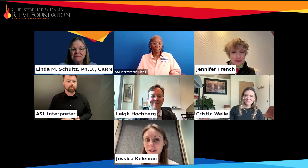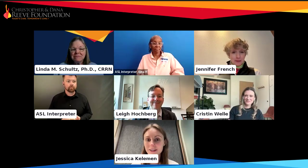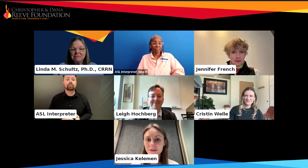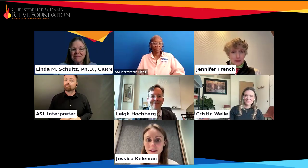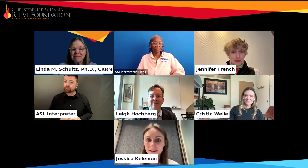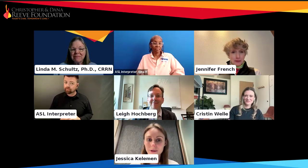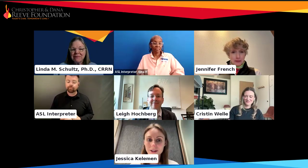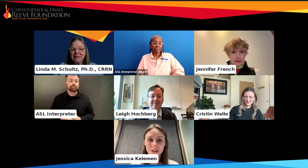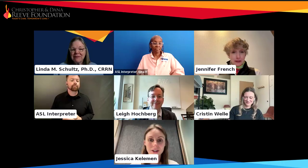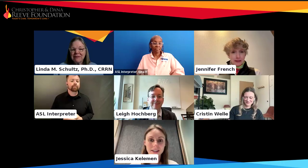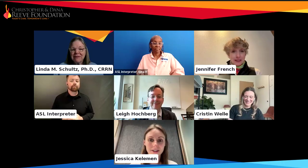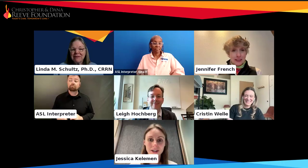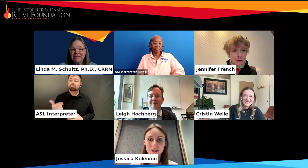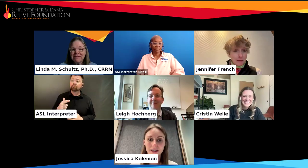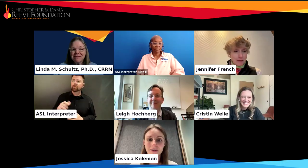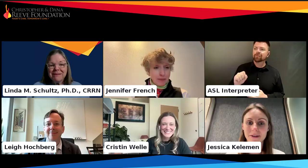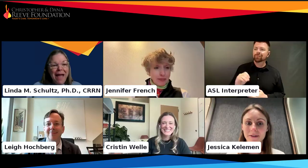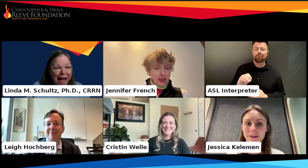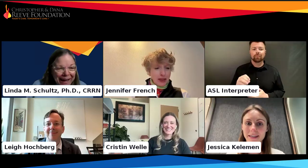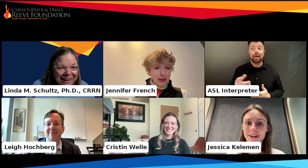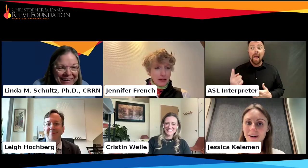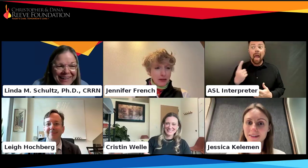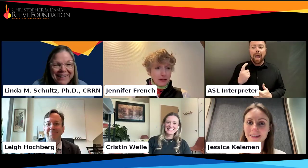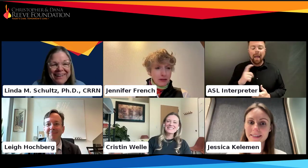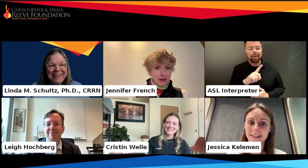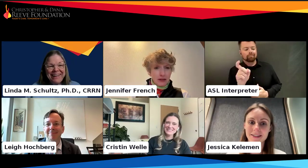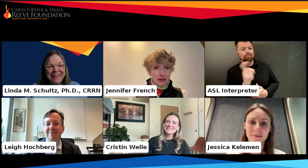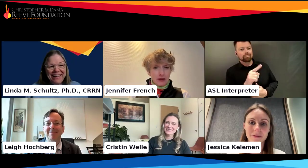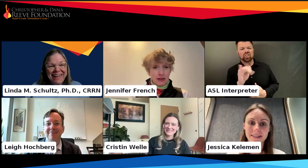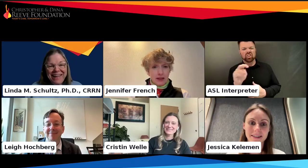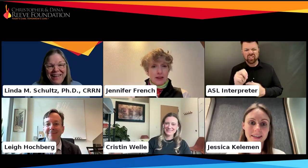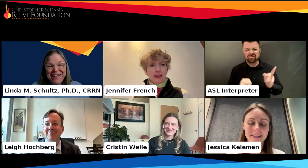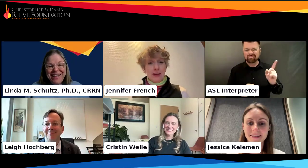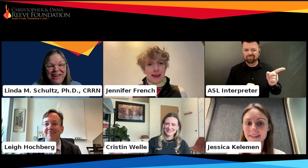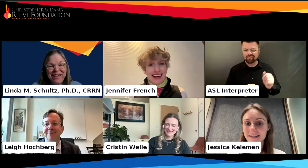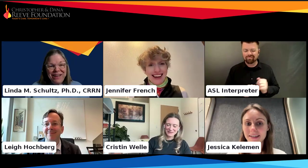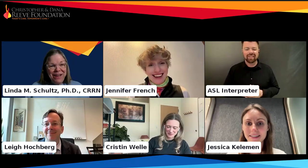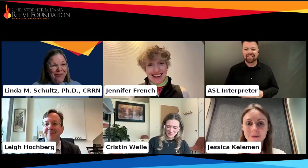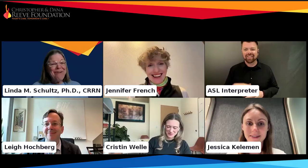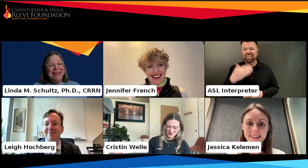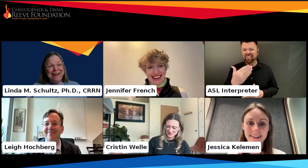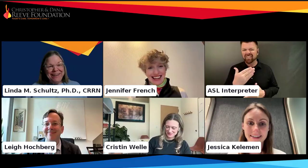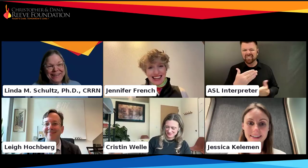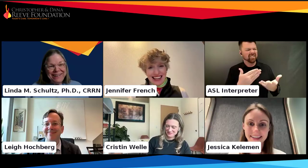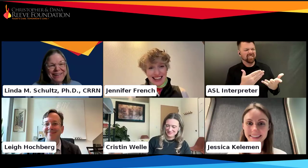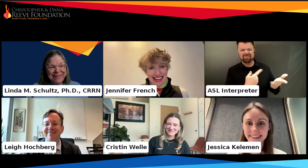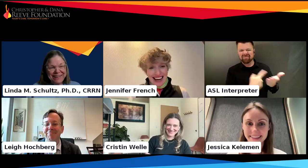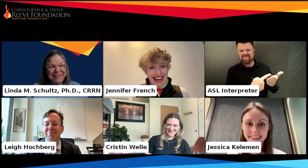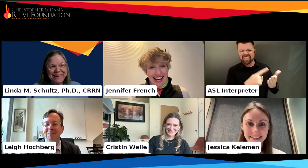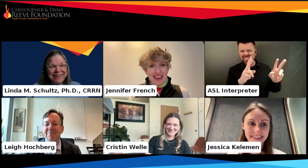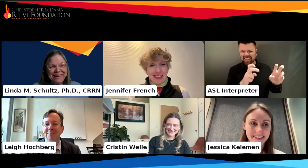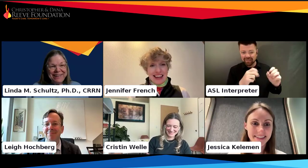I'd love to defer this question to Jen, because she actually gave a really great talk on this exact topic recently and has some good All thoughts.